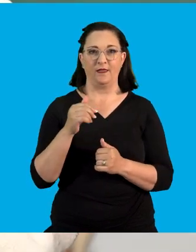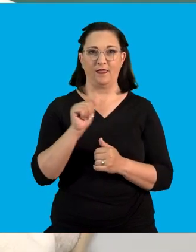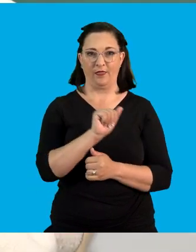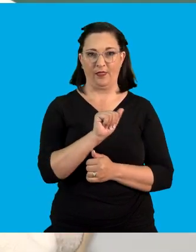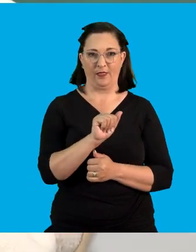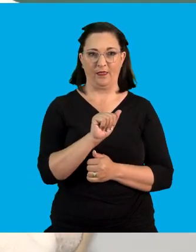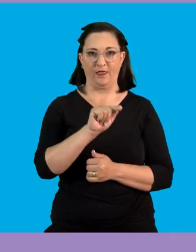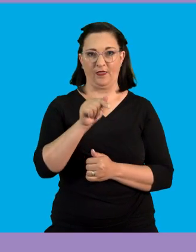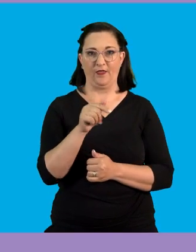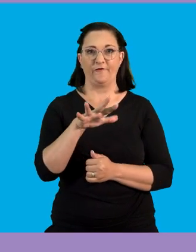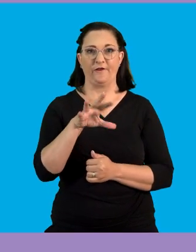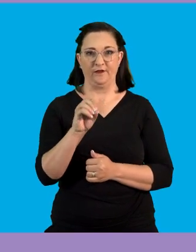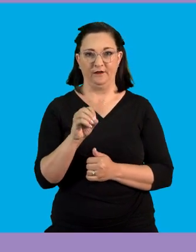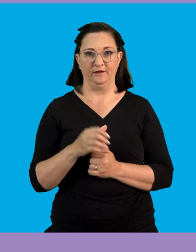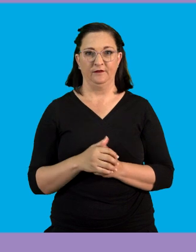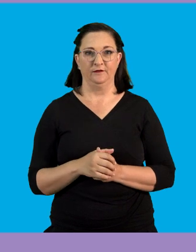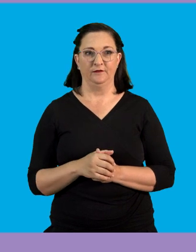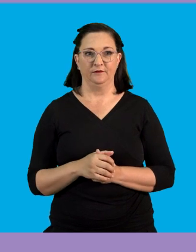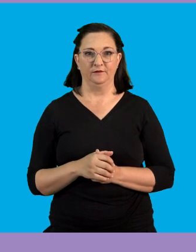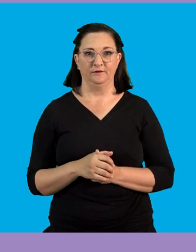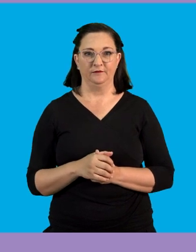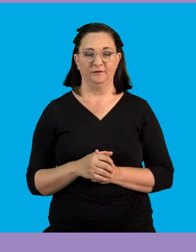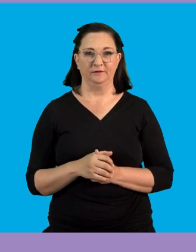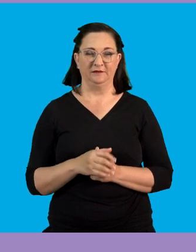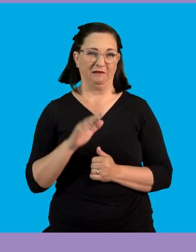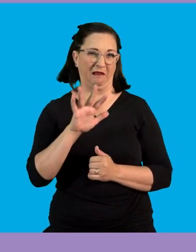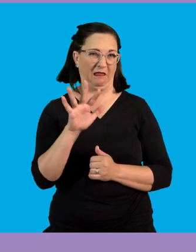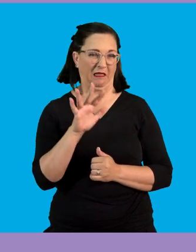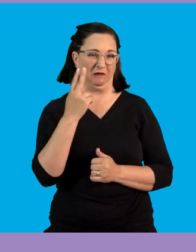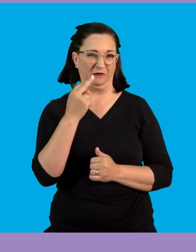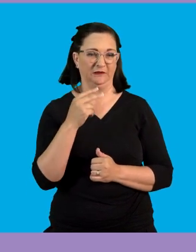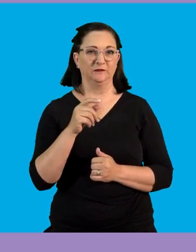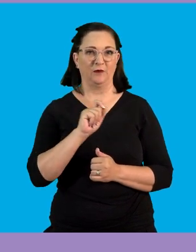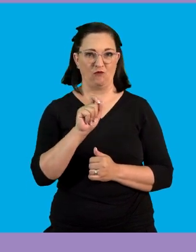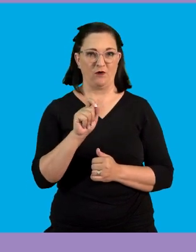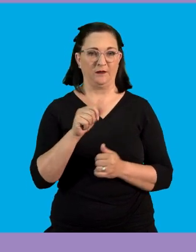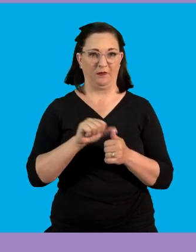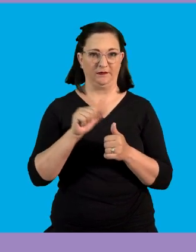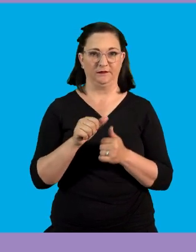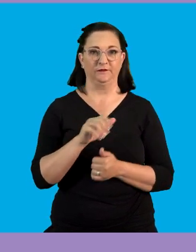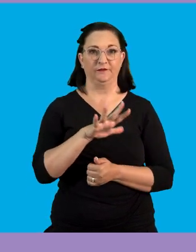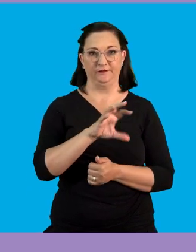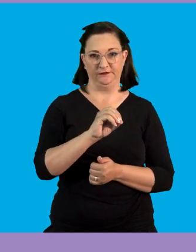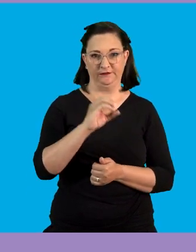markings. So angle A is 50, there's angle A. Let me use a different color.